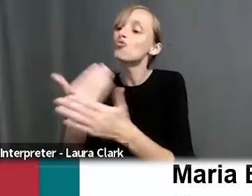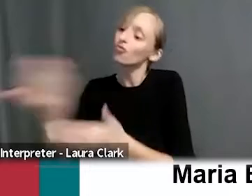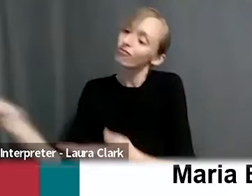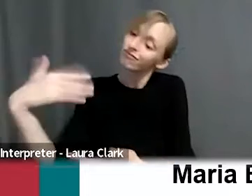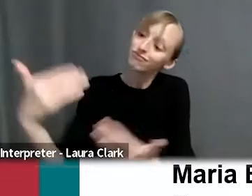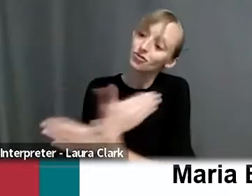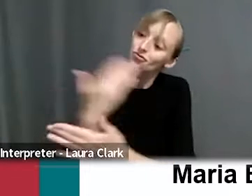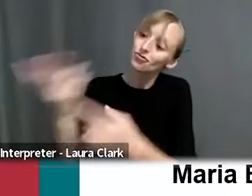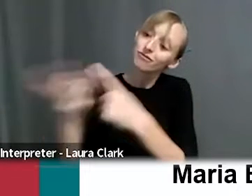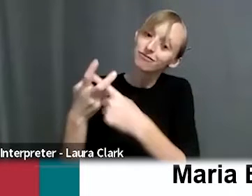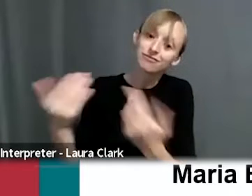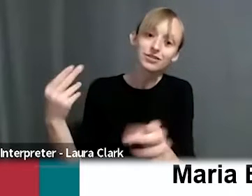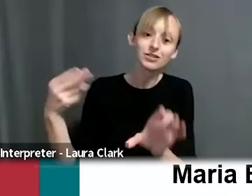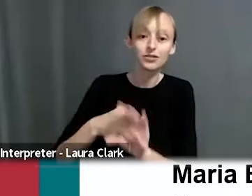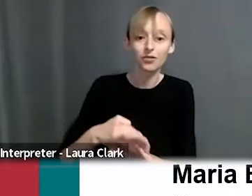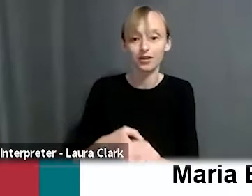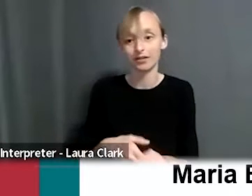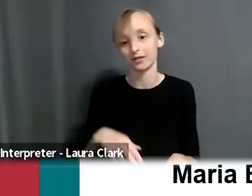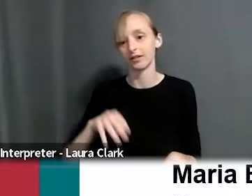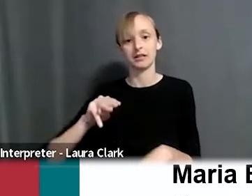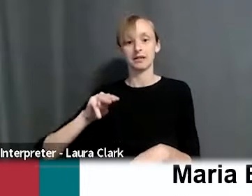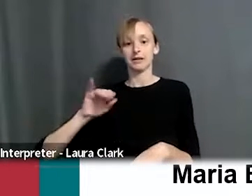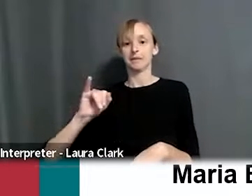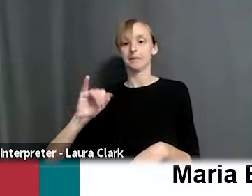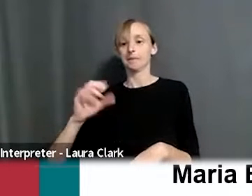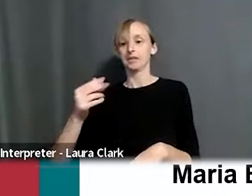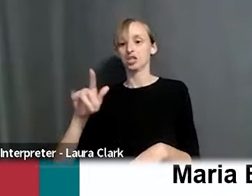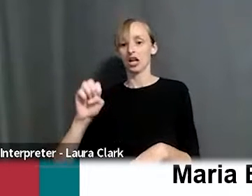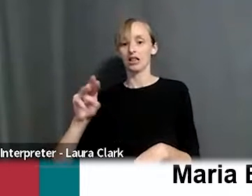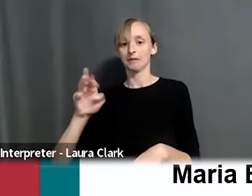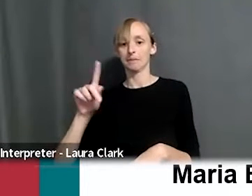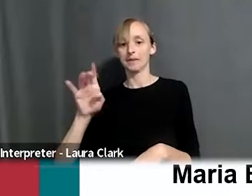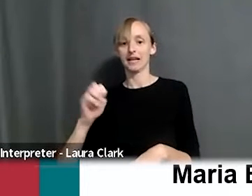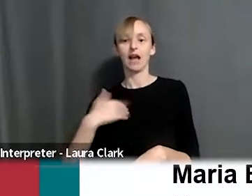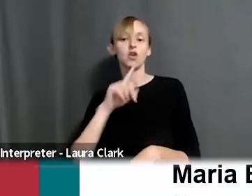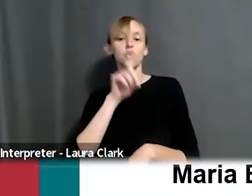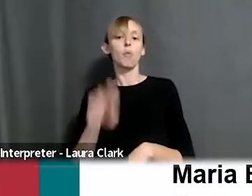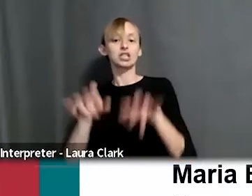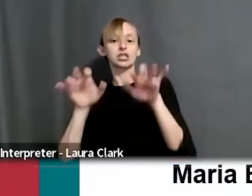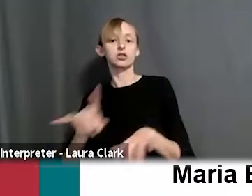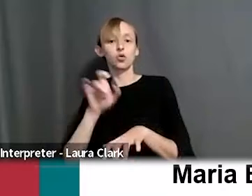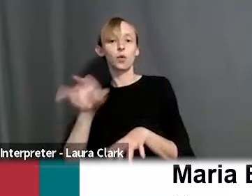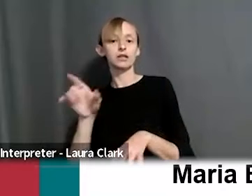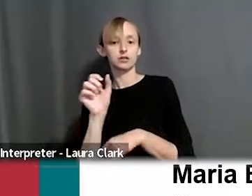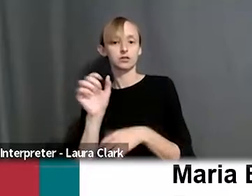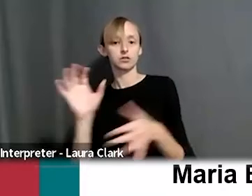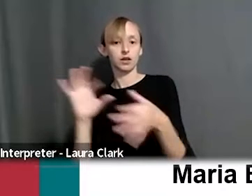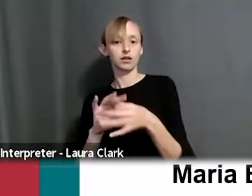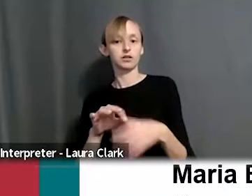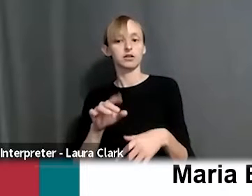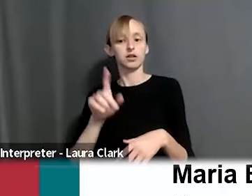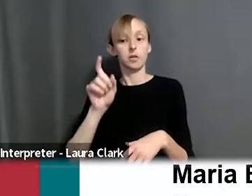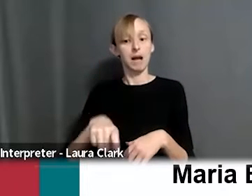And then back. There's go ahead. a question related to that. Do you have to have been an